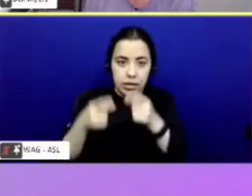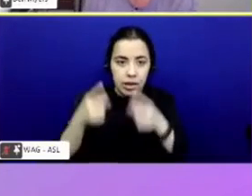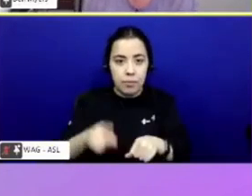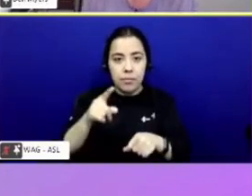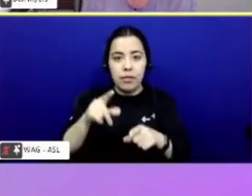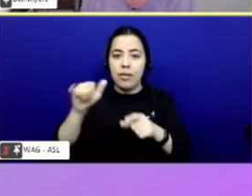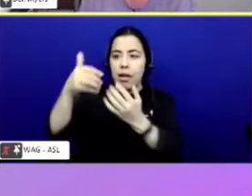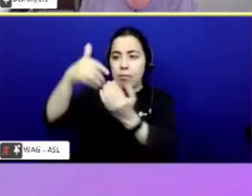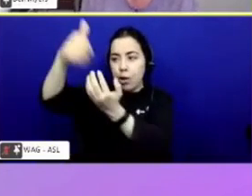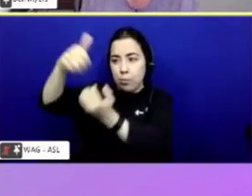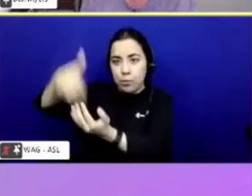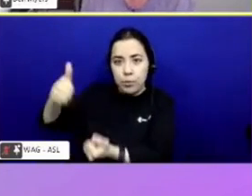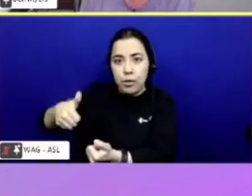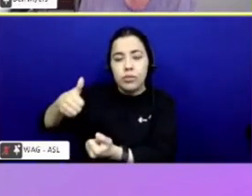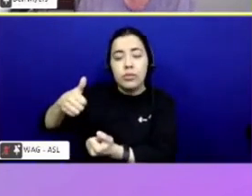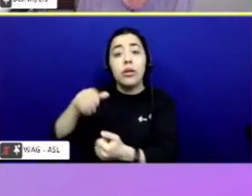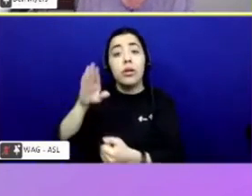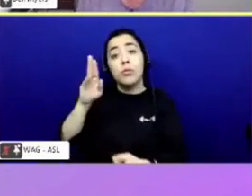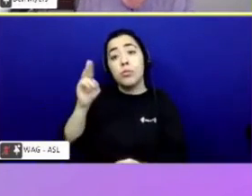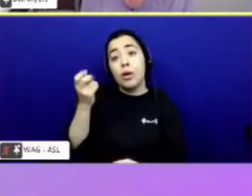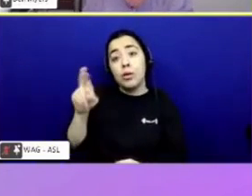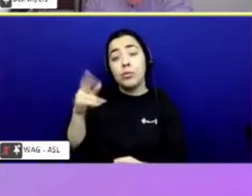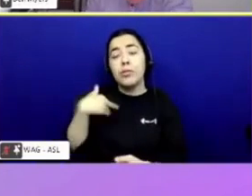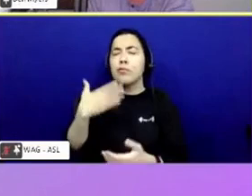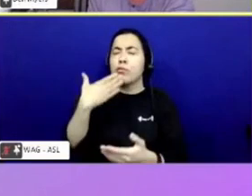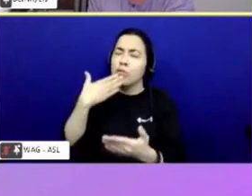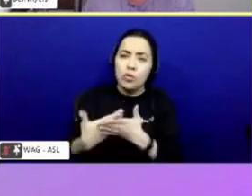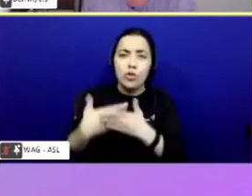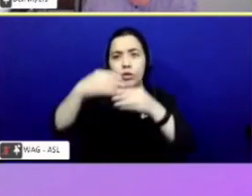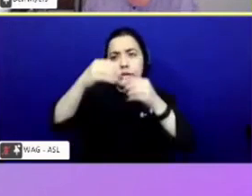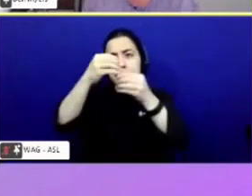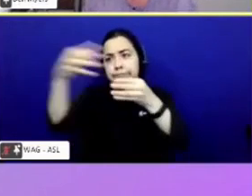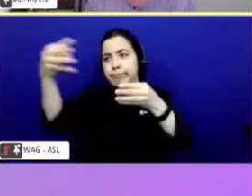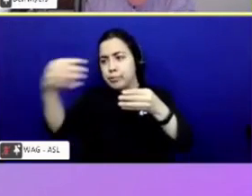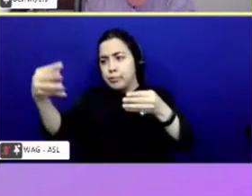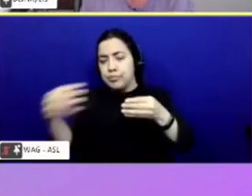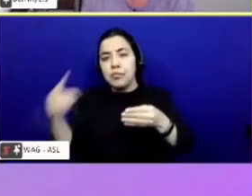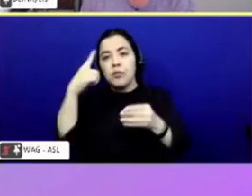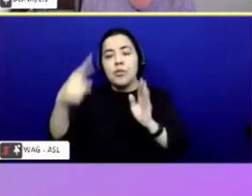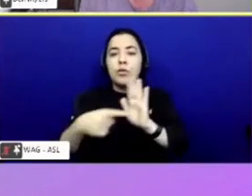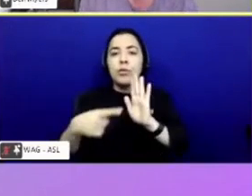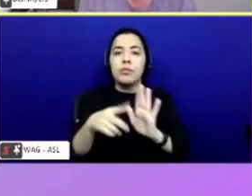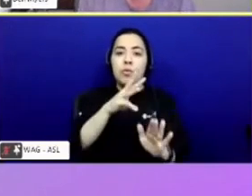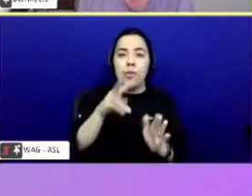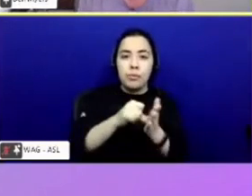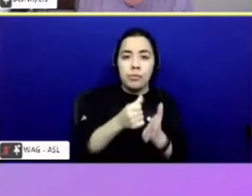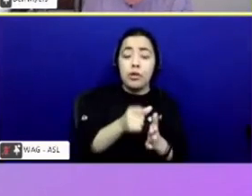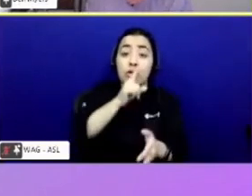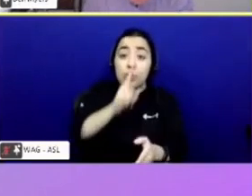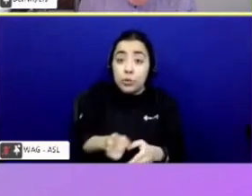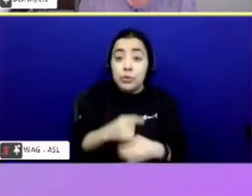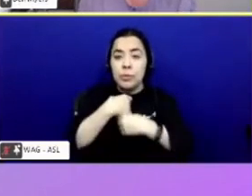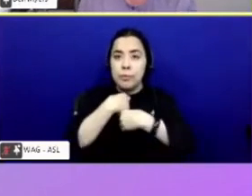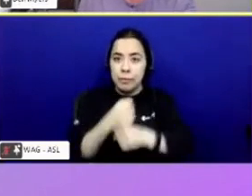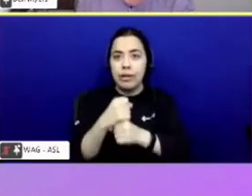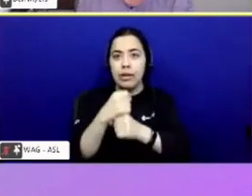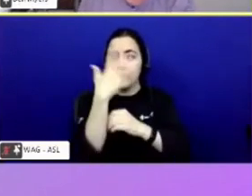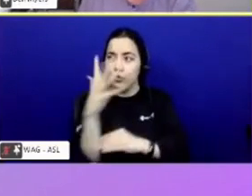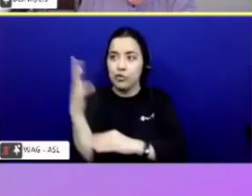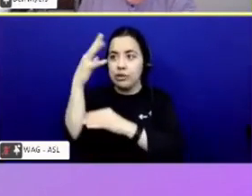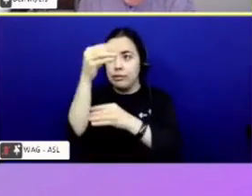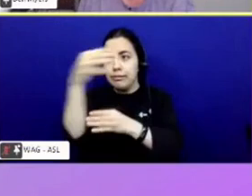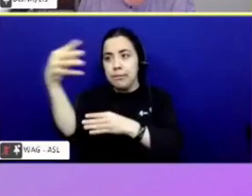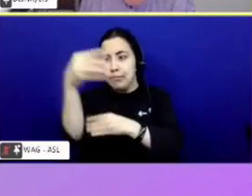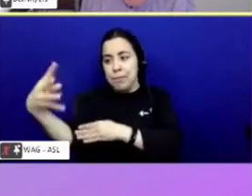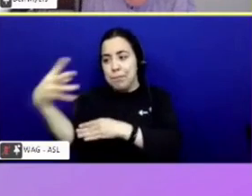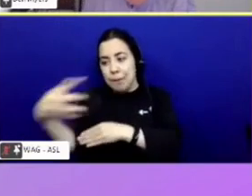are really good at building trees that represent web pages. Like that is what they do. They are tree making machines. And all of this stuff happens for